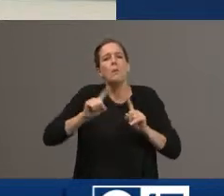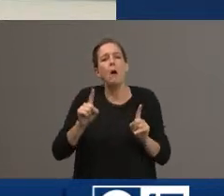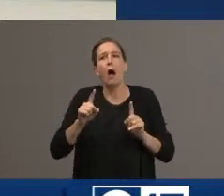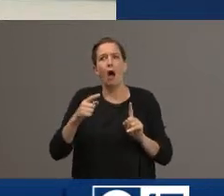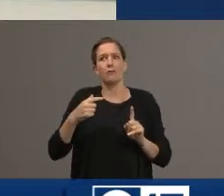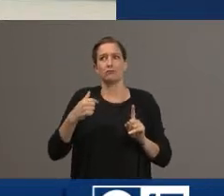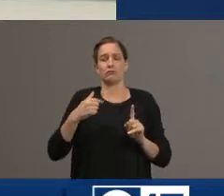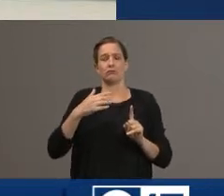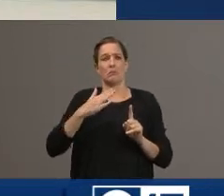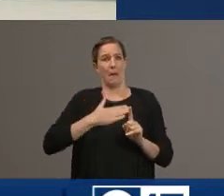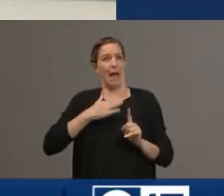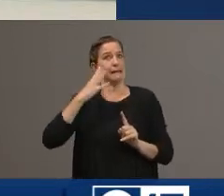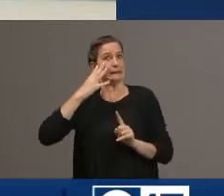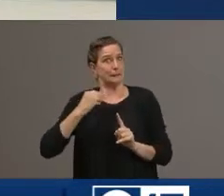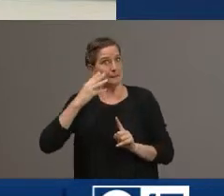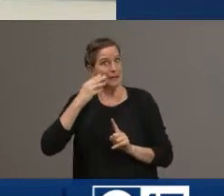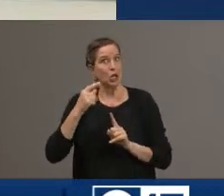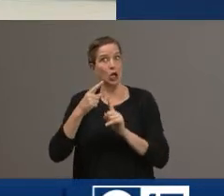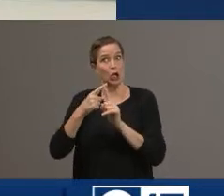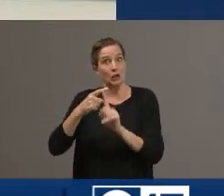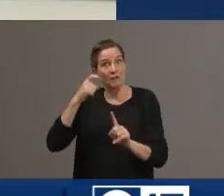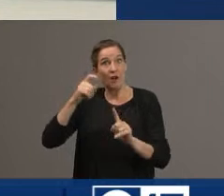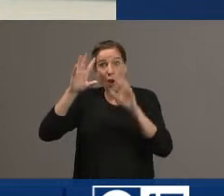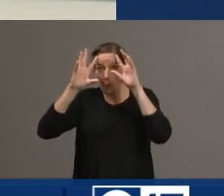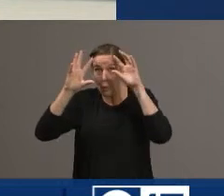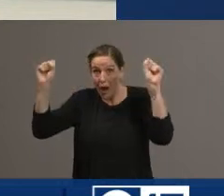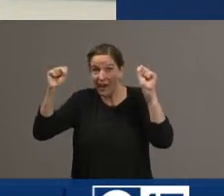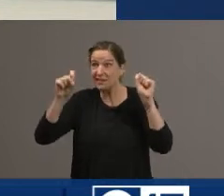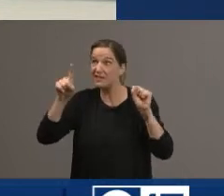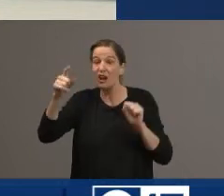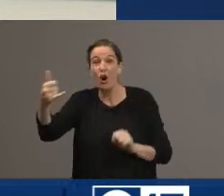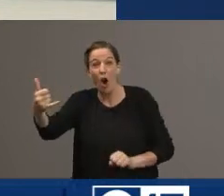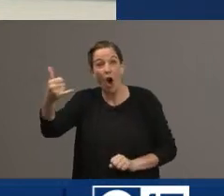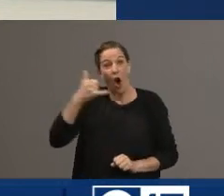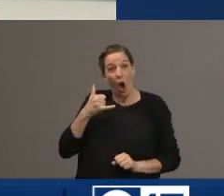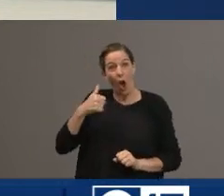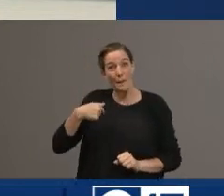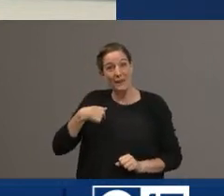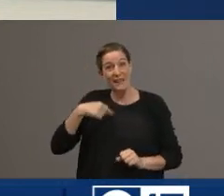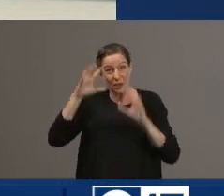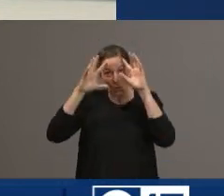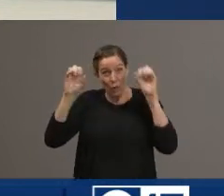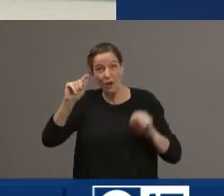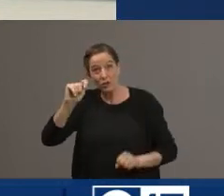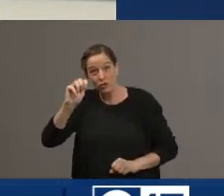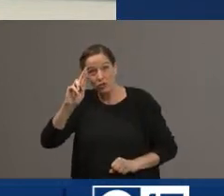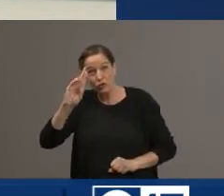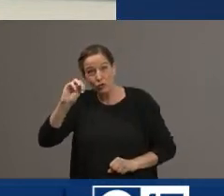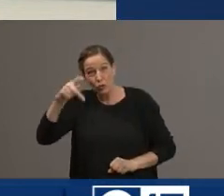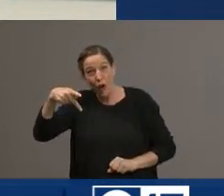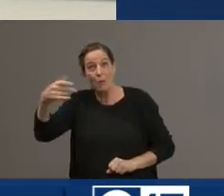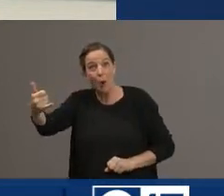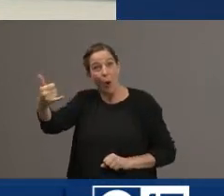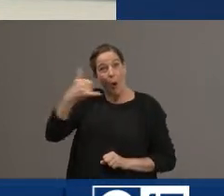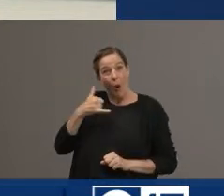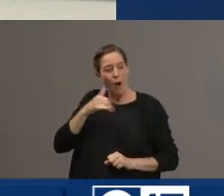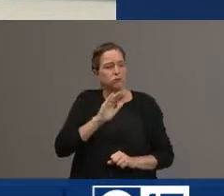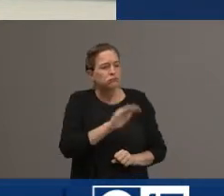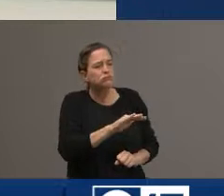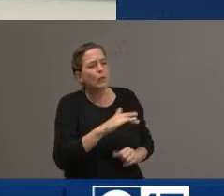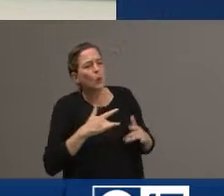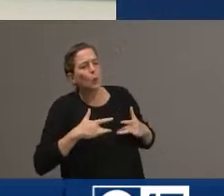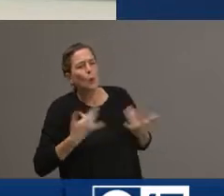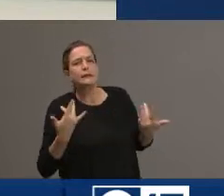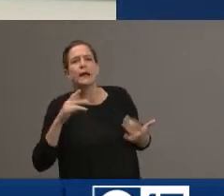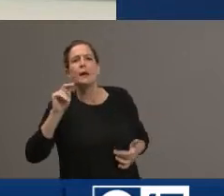I received a personal phone call from President Trump wanting to know the situation on Navajo Nation that